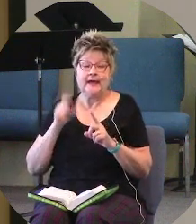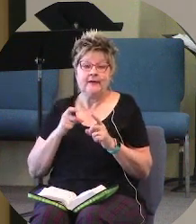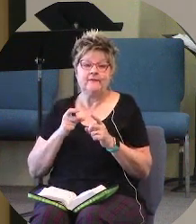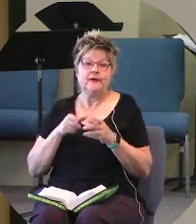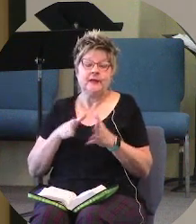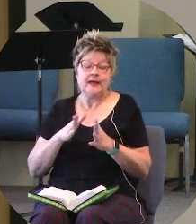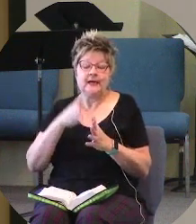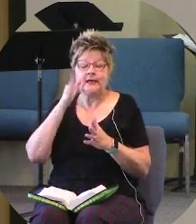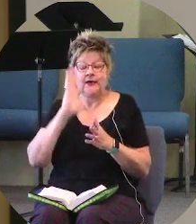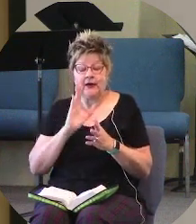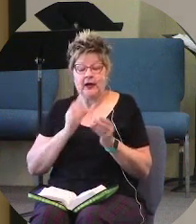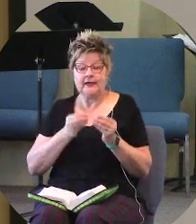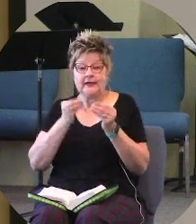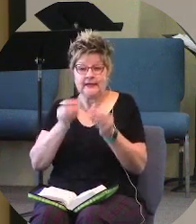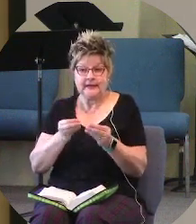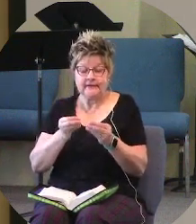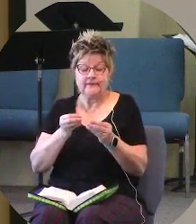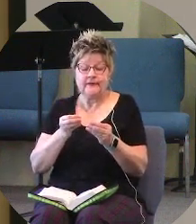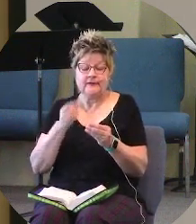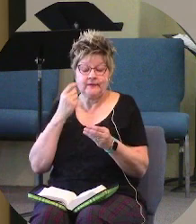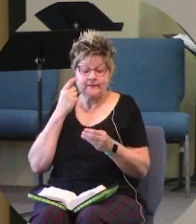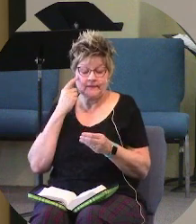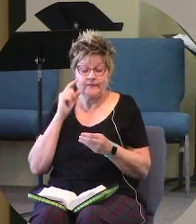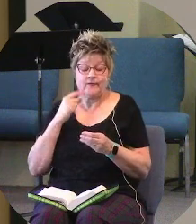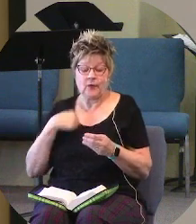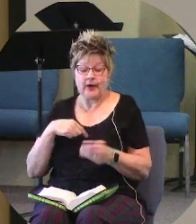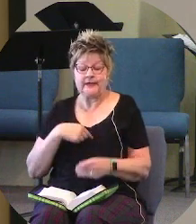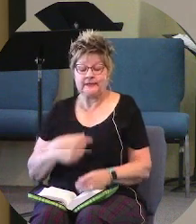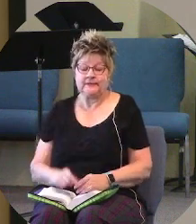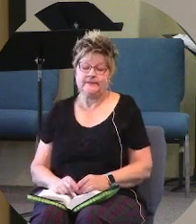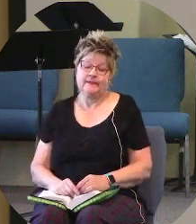God provide for us. So